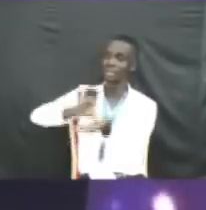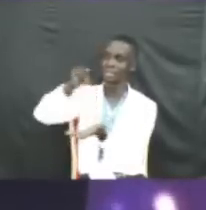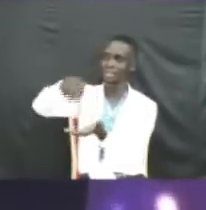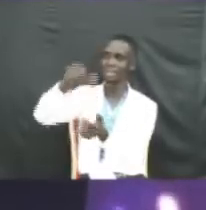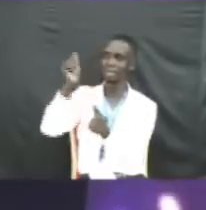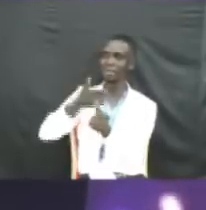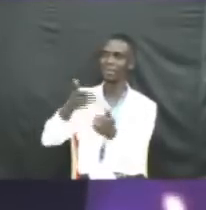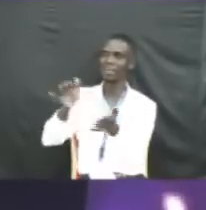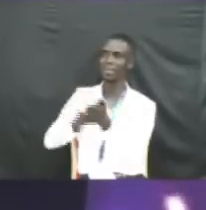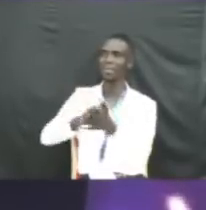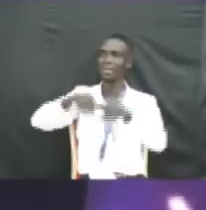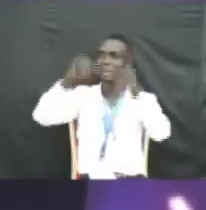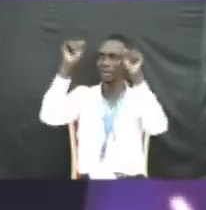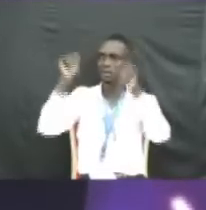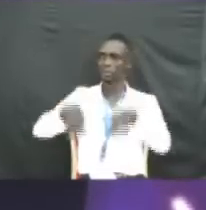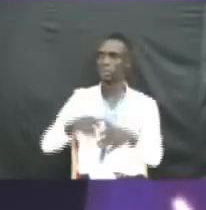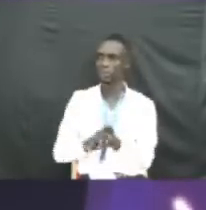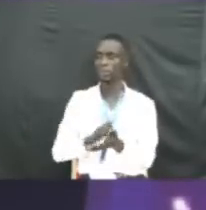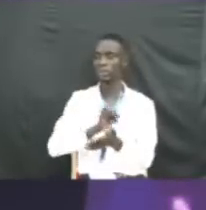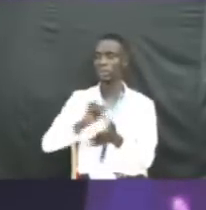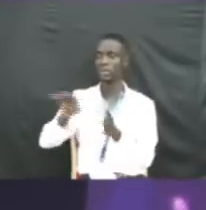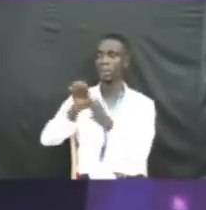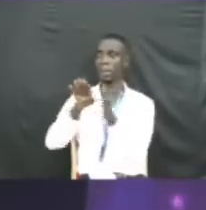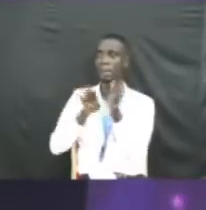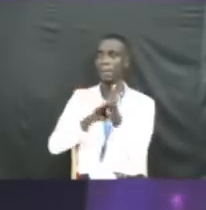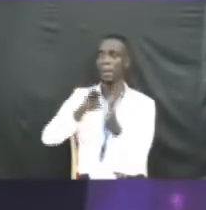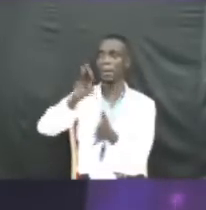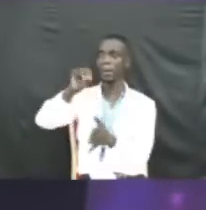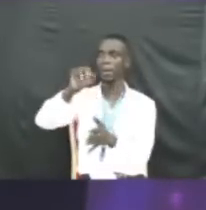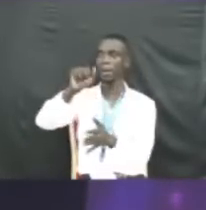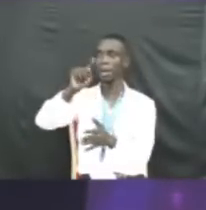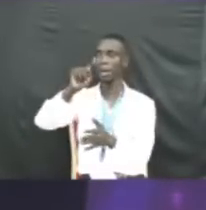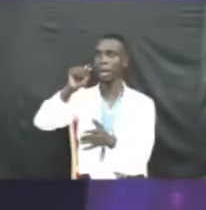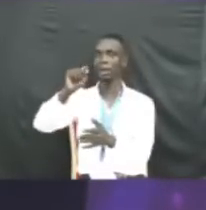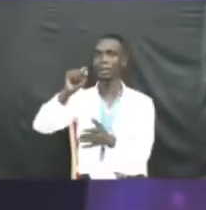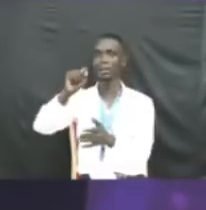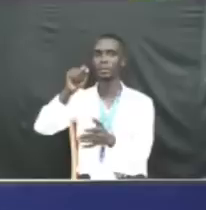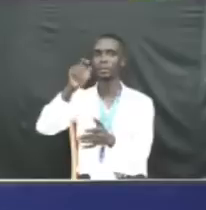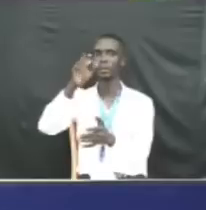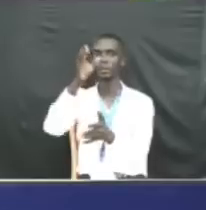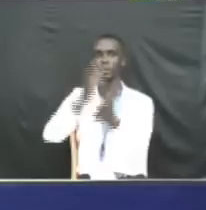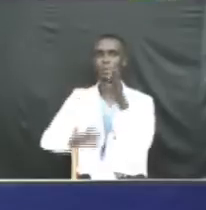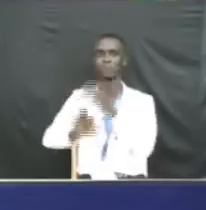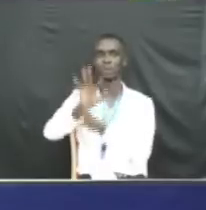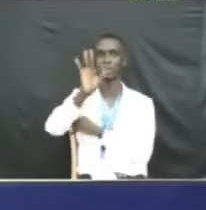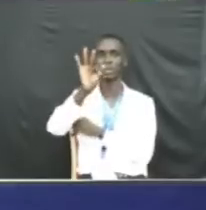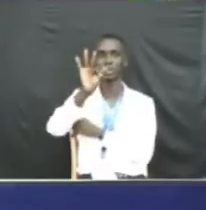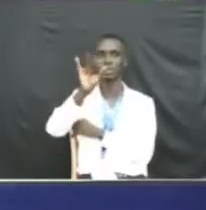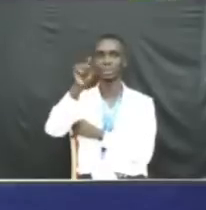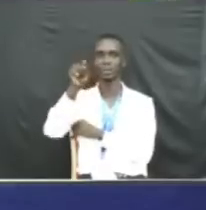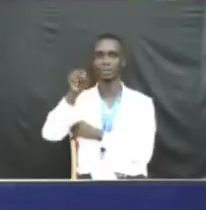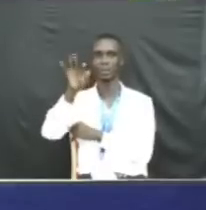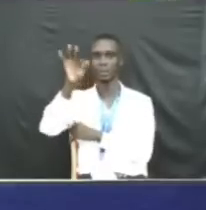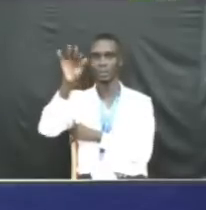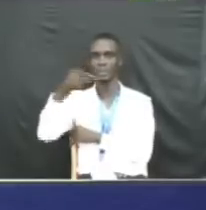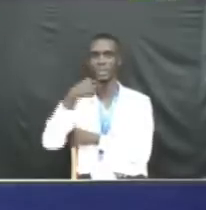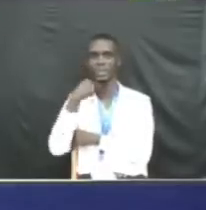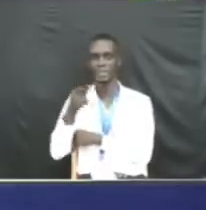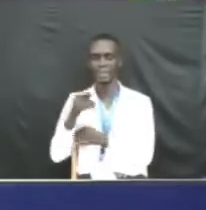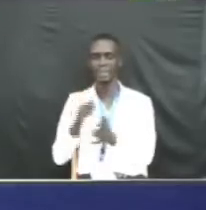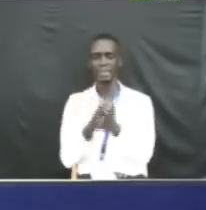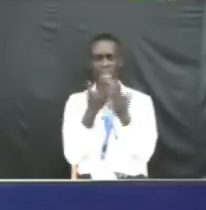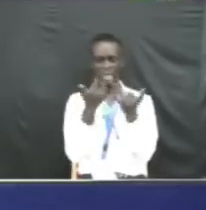possible. As Matthew 19:26 puts it, Ghana can become an advanced